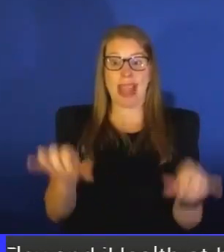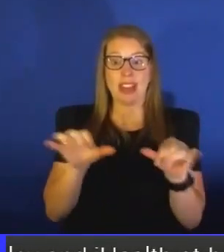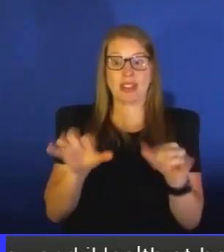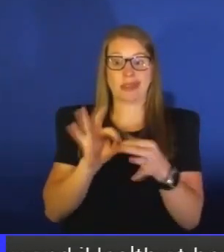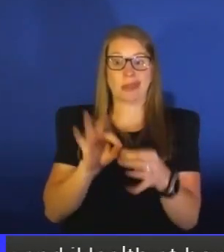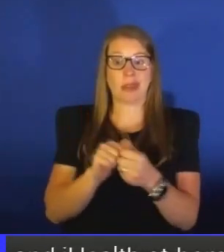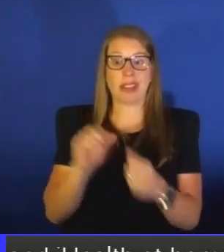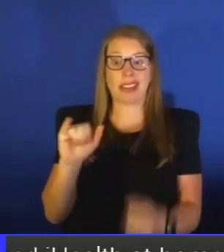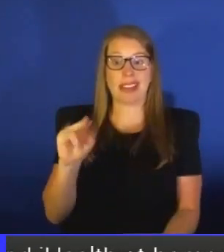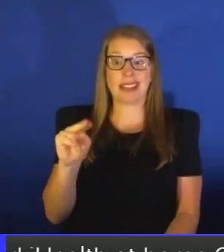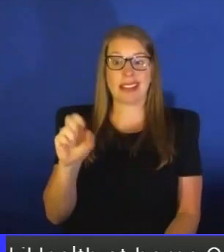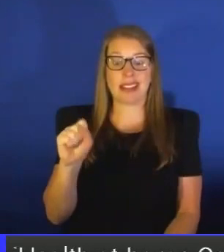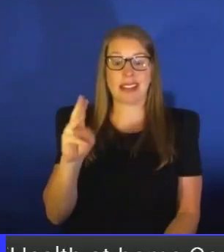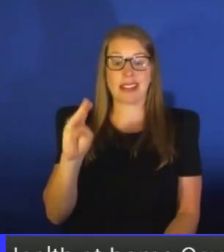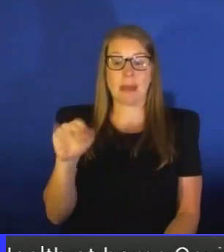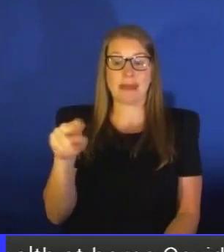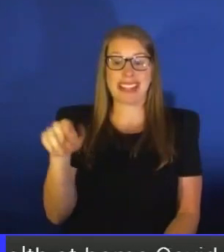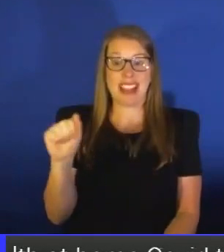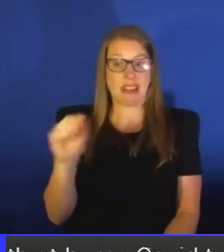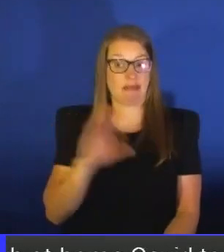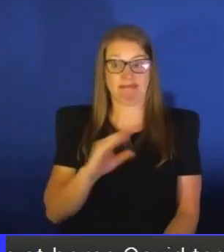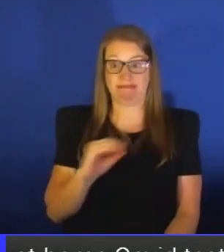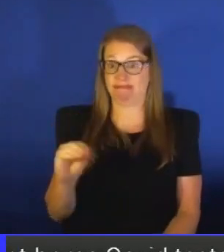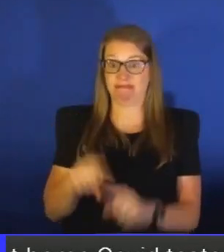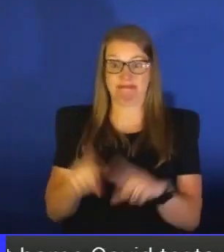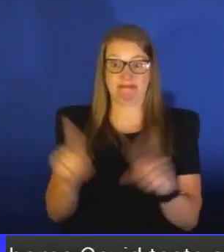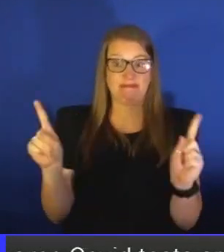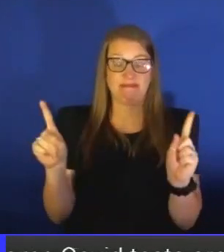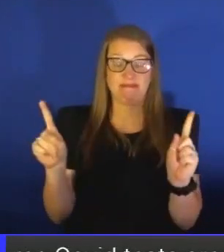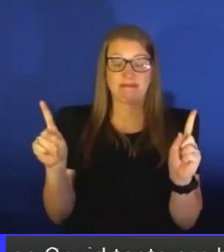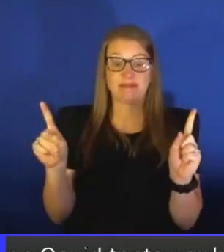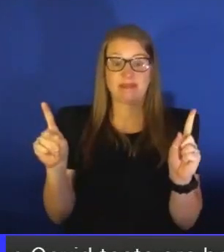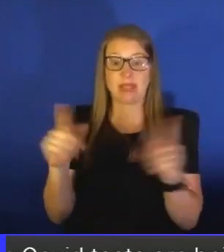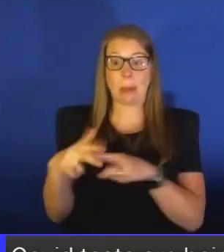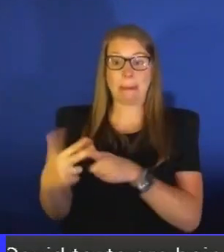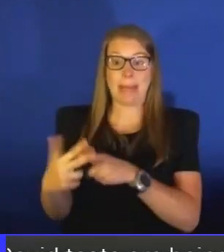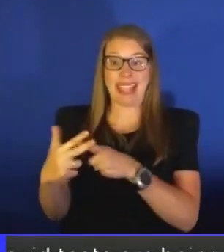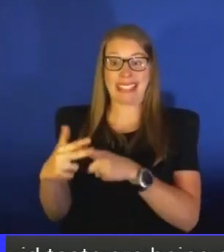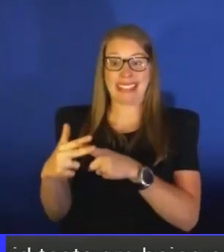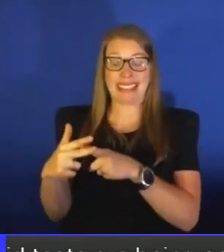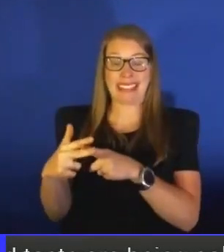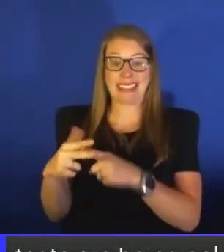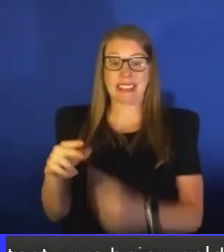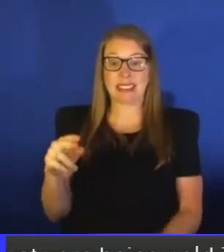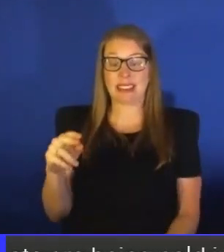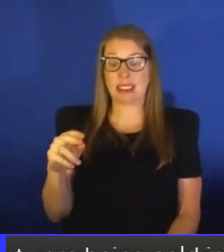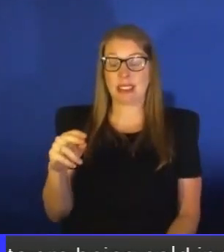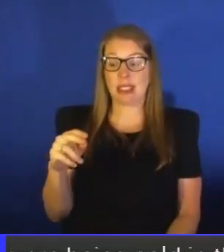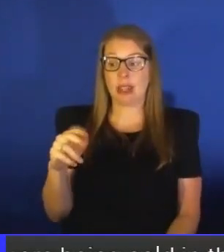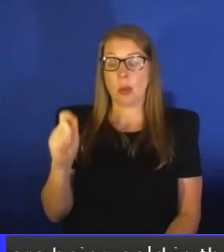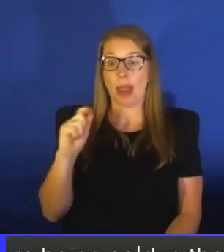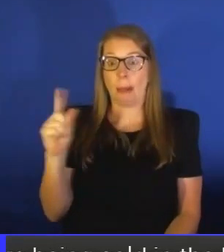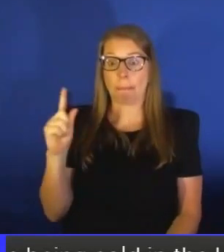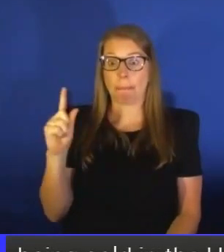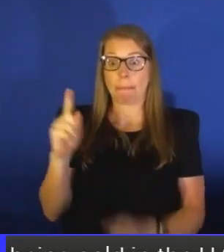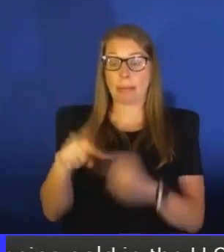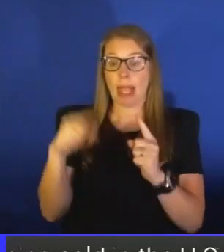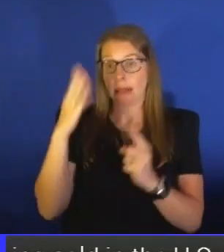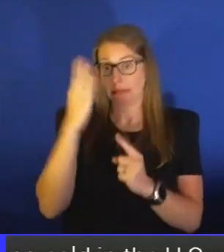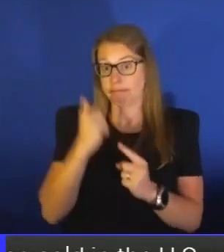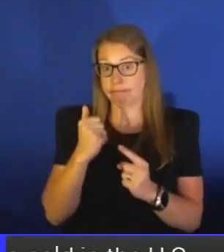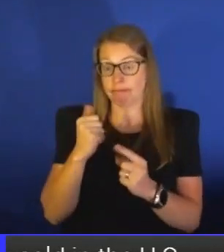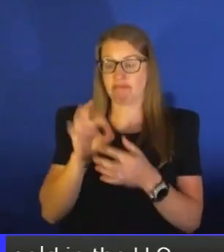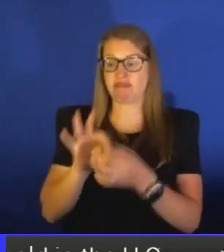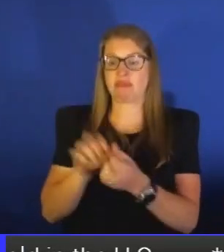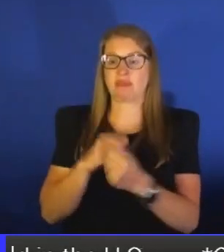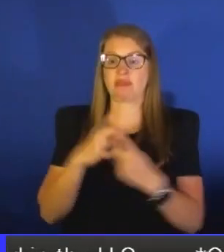really seem to be any different. With maintenance insomnia, meaning you wake up and can't go back to sleep, is a little more strongly associated with depression and other